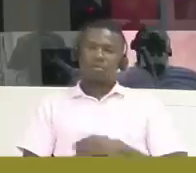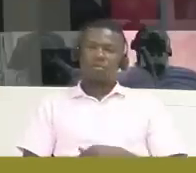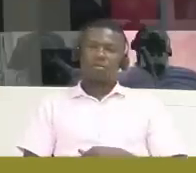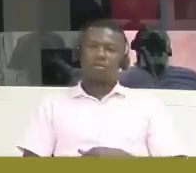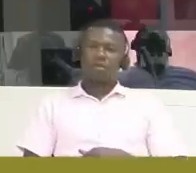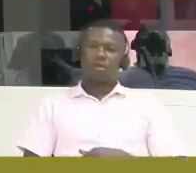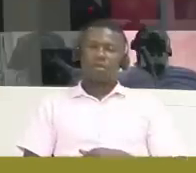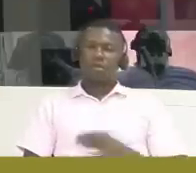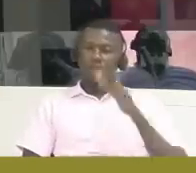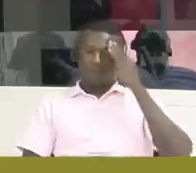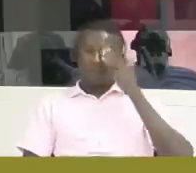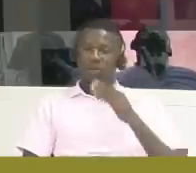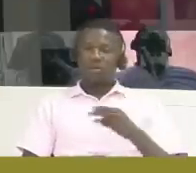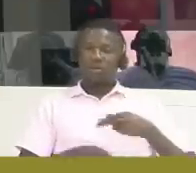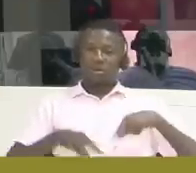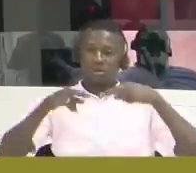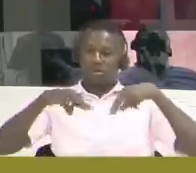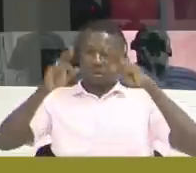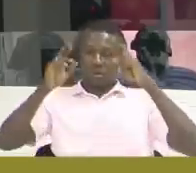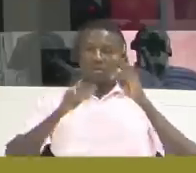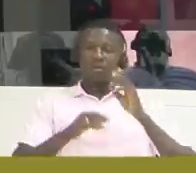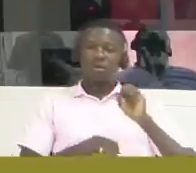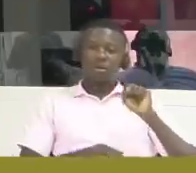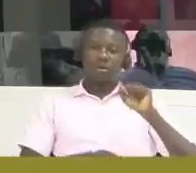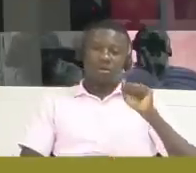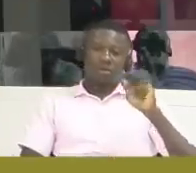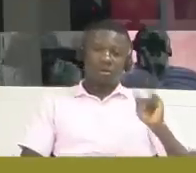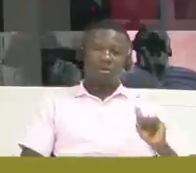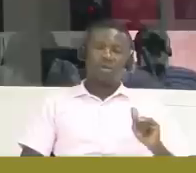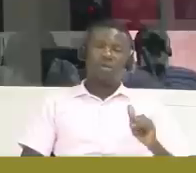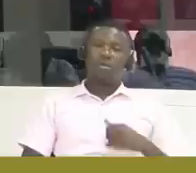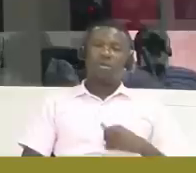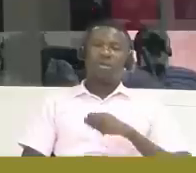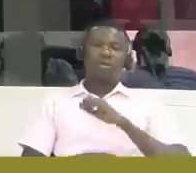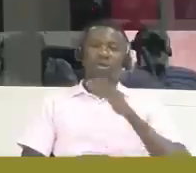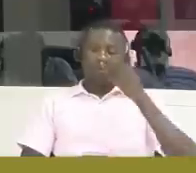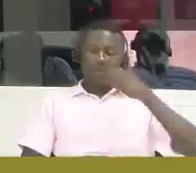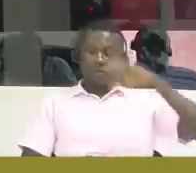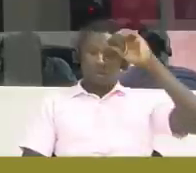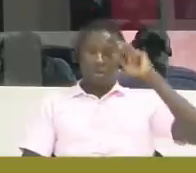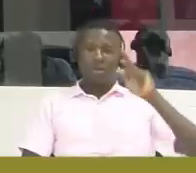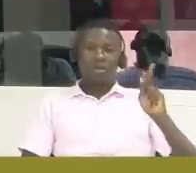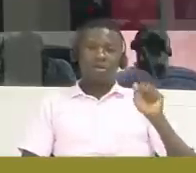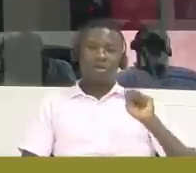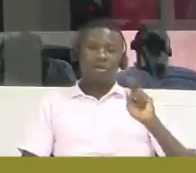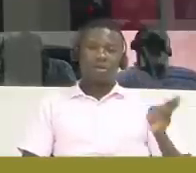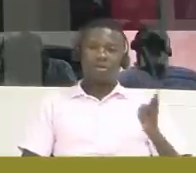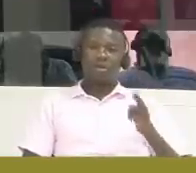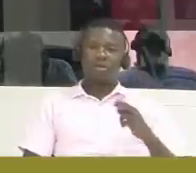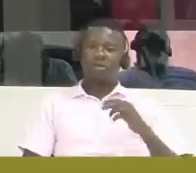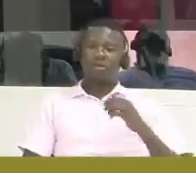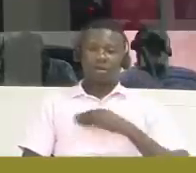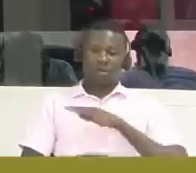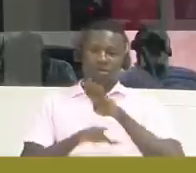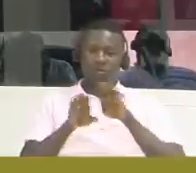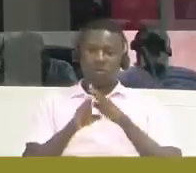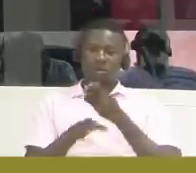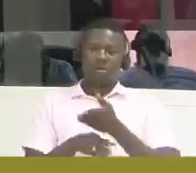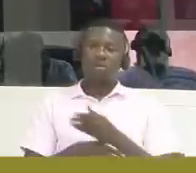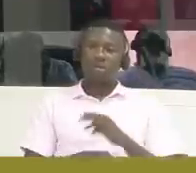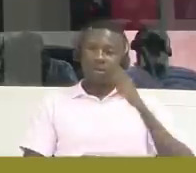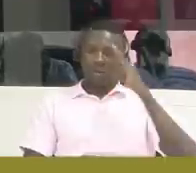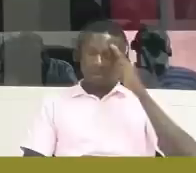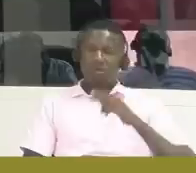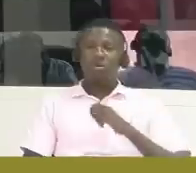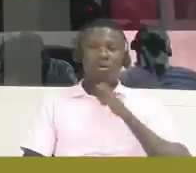Thank you, Imam C. Commissioner Carr, you have the floor, please. Thank you, Chairman. I just want to find out, how is he